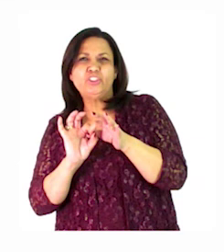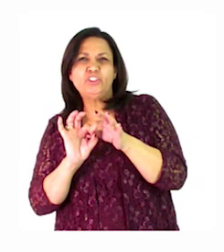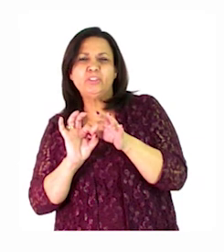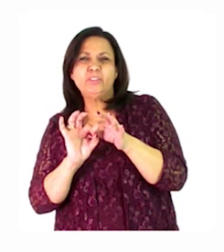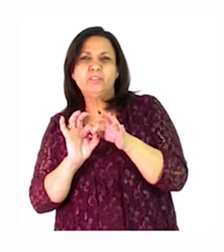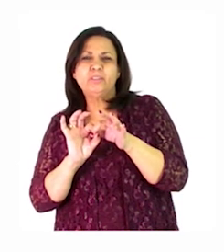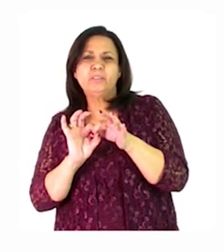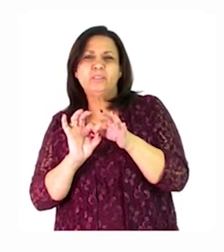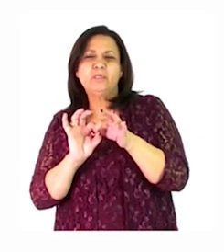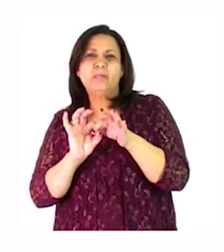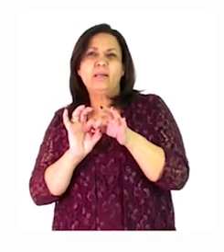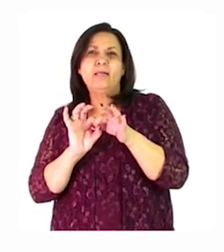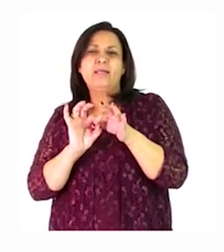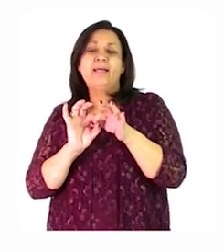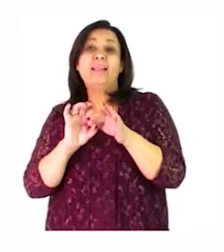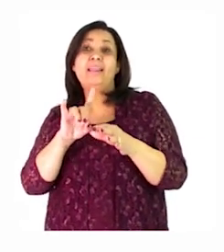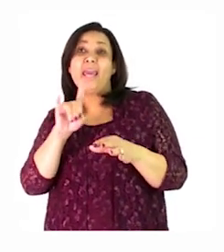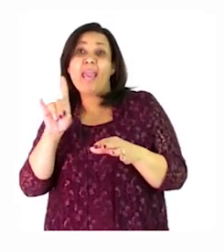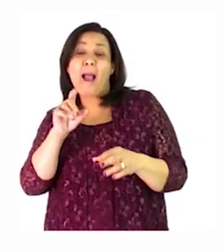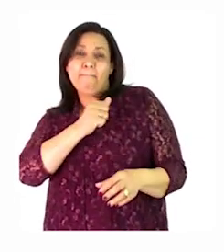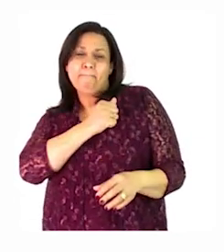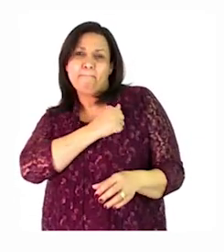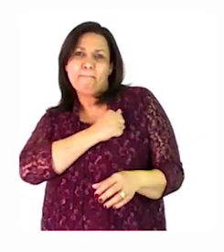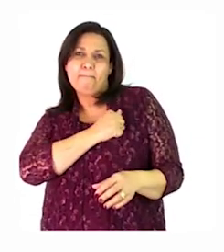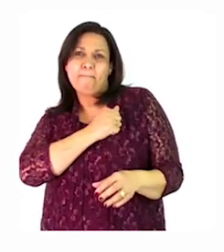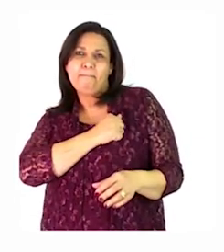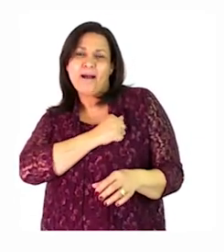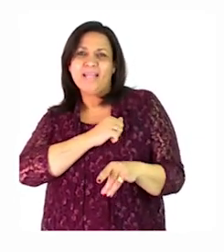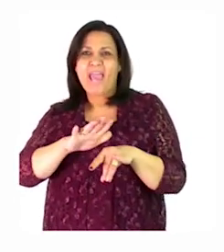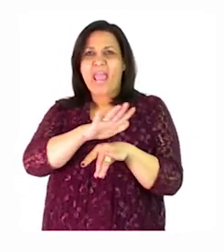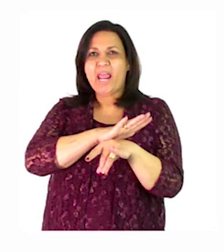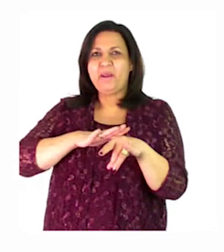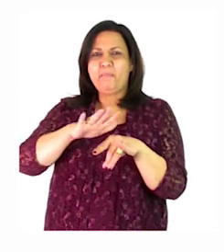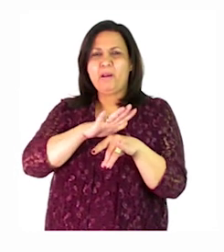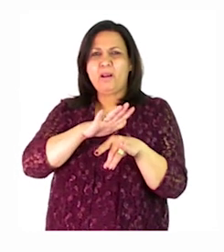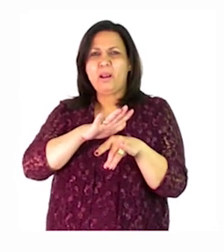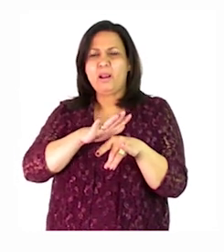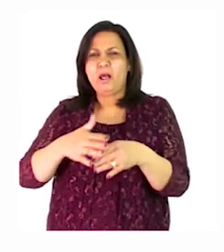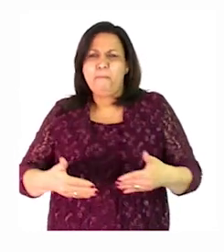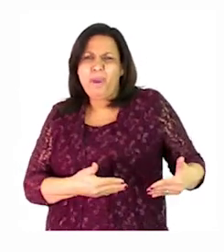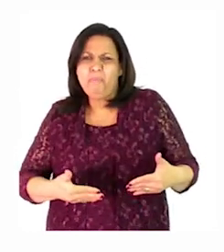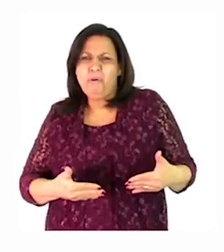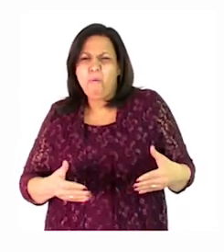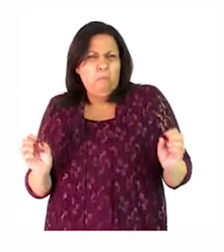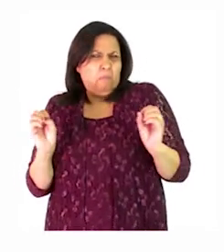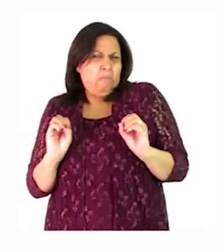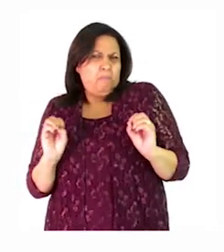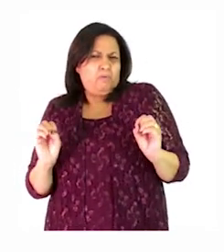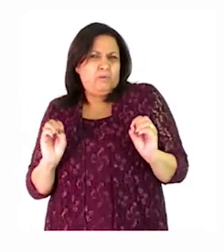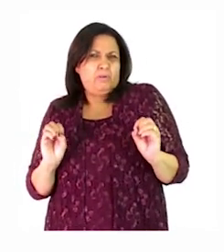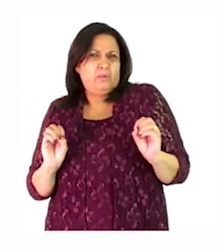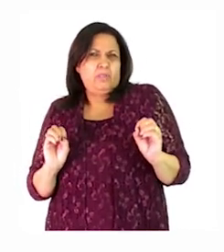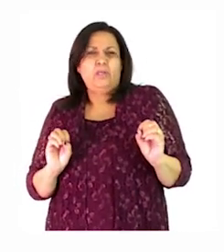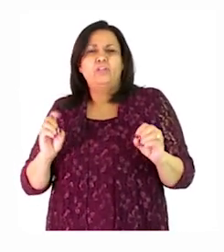There are some mother animals who lost their babies. The first mother is